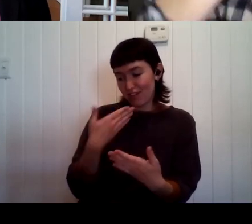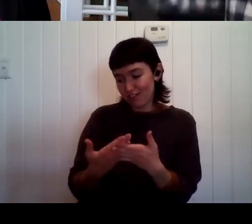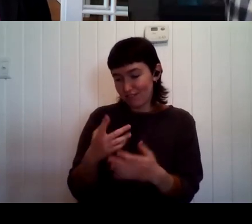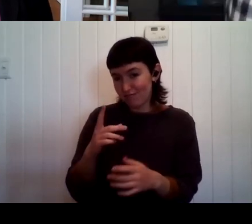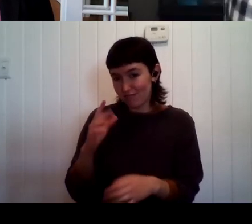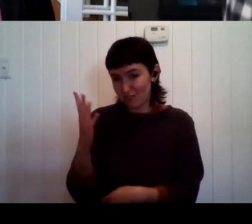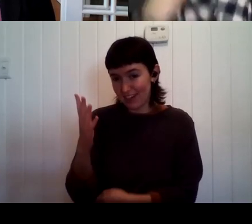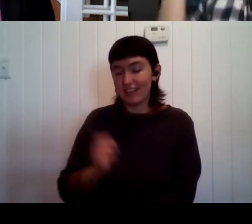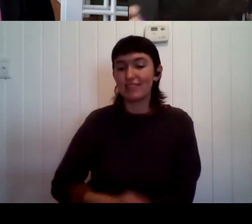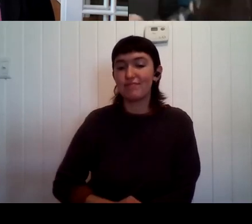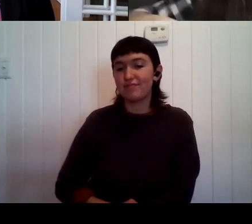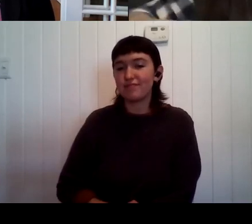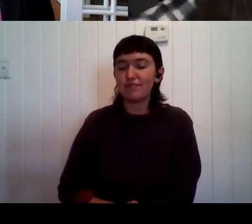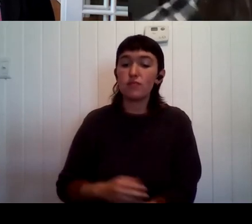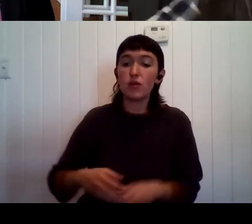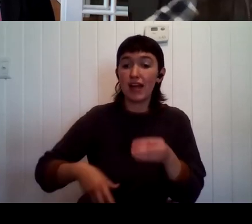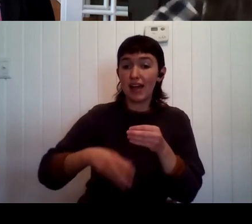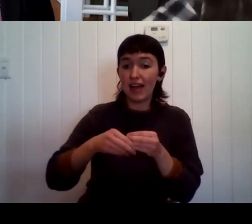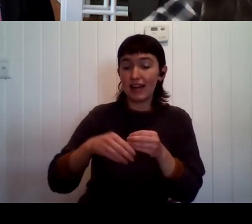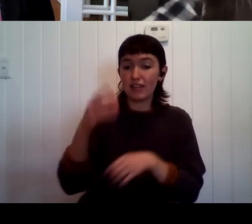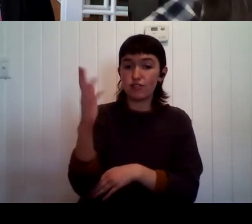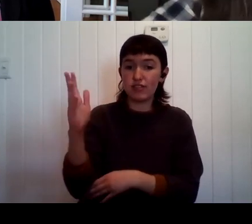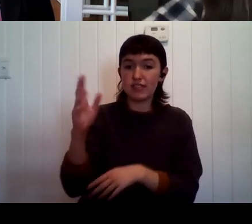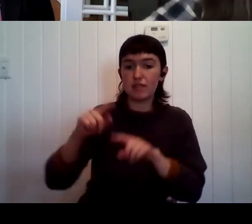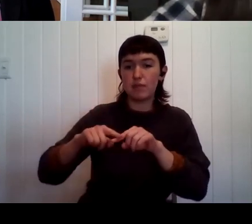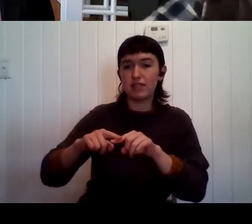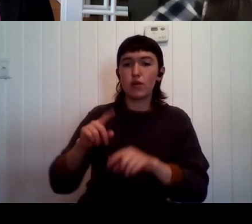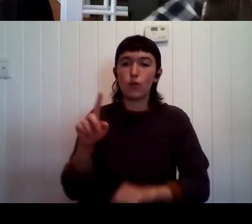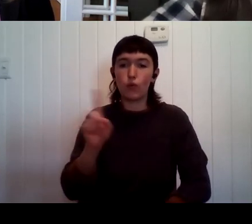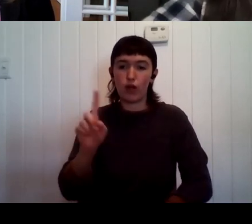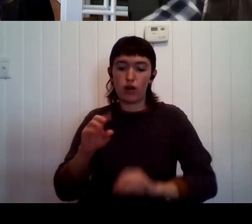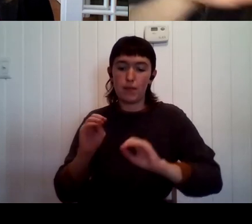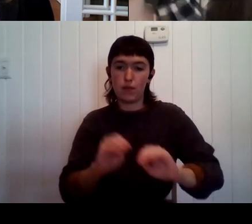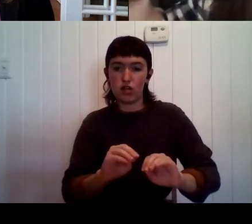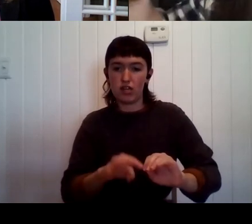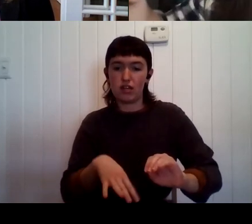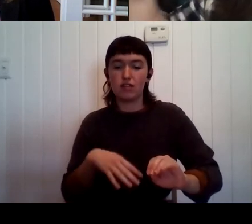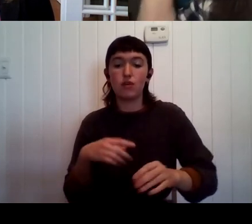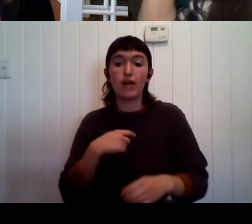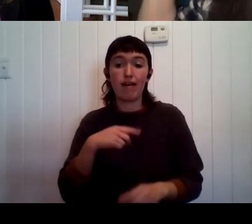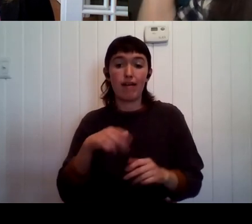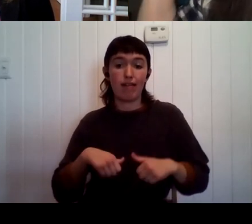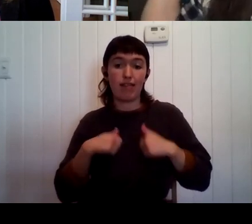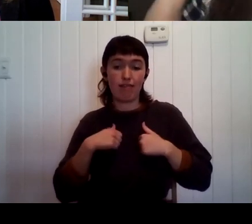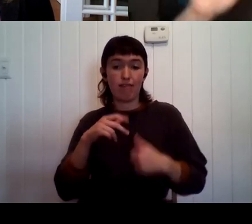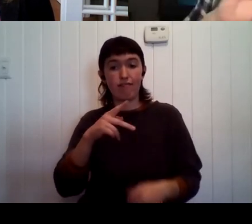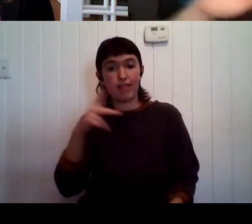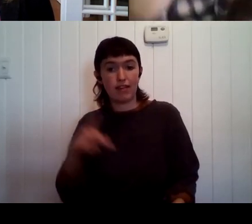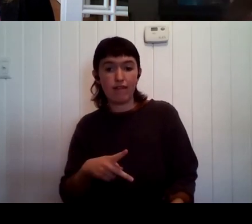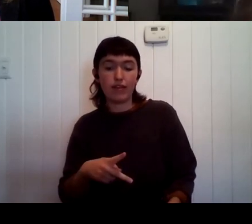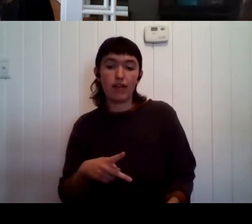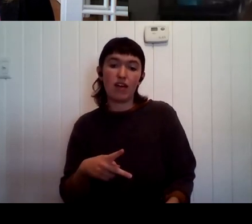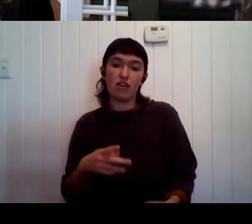like adding trees also depends on where you put it. So I live in Philadelphia. I live in a concrete jungle. It is